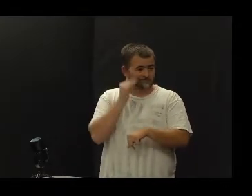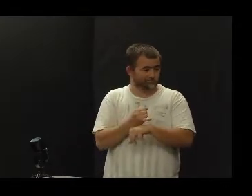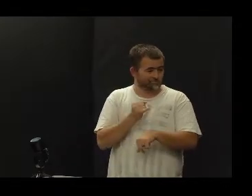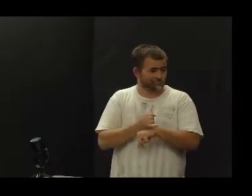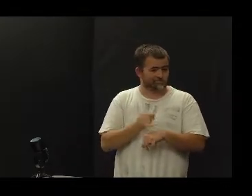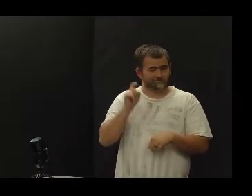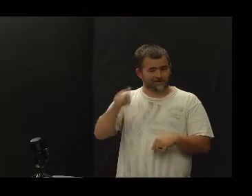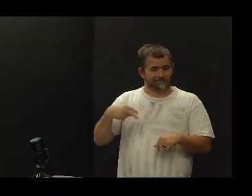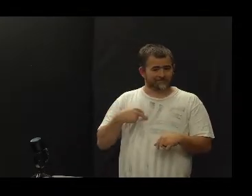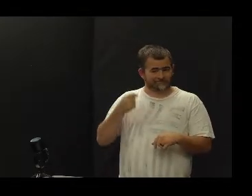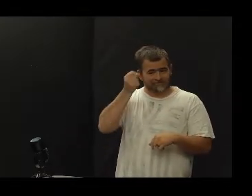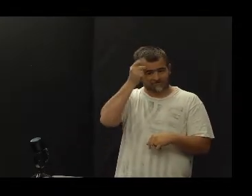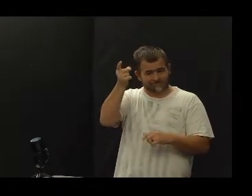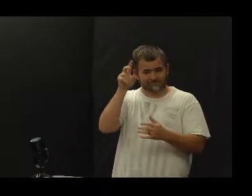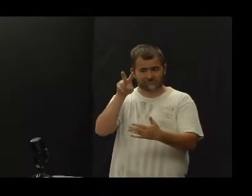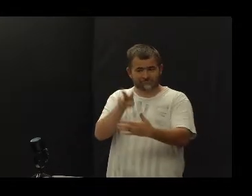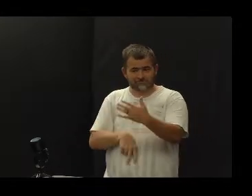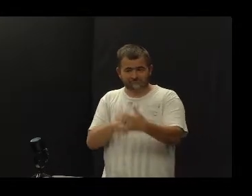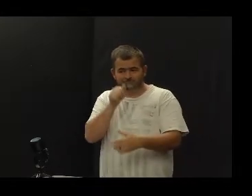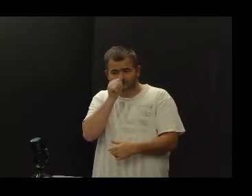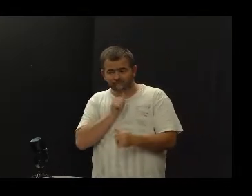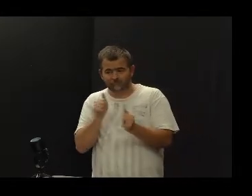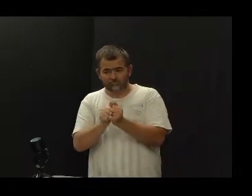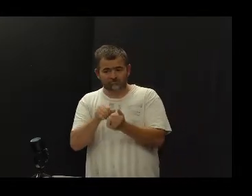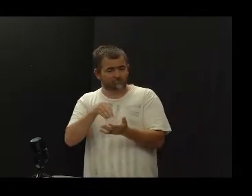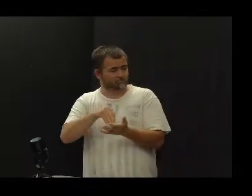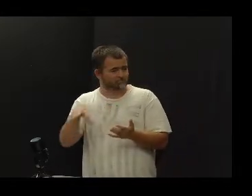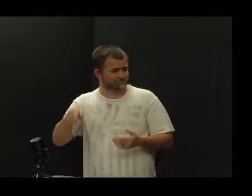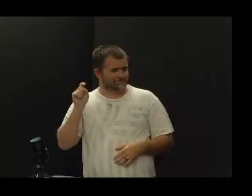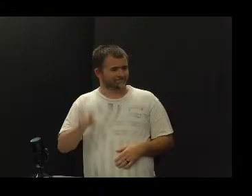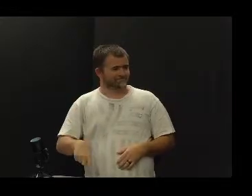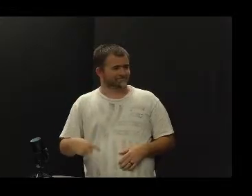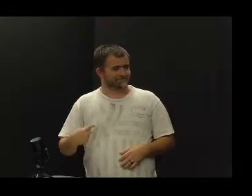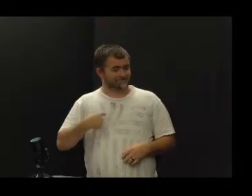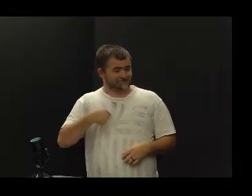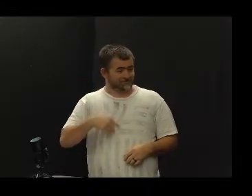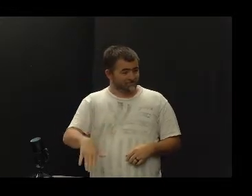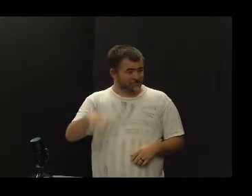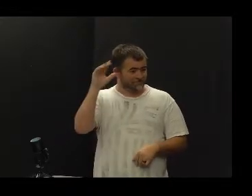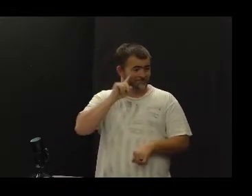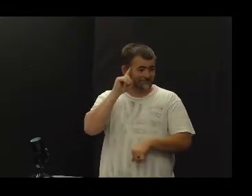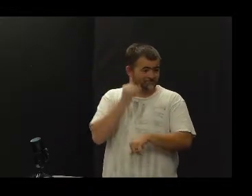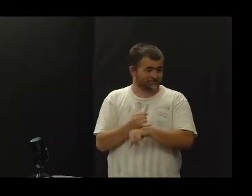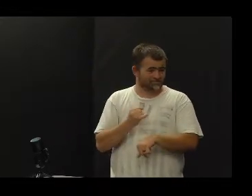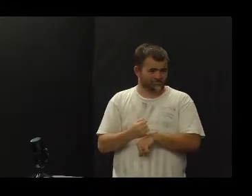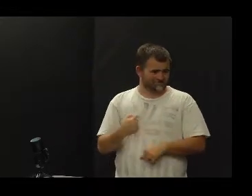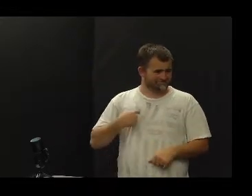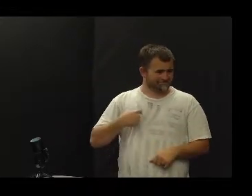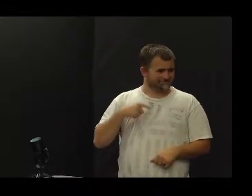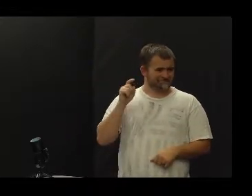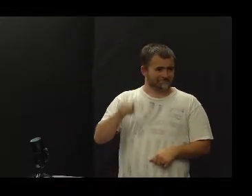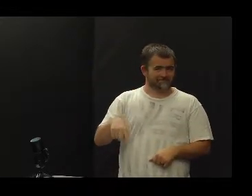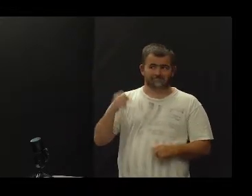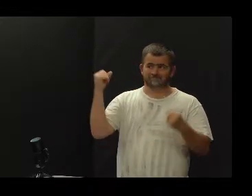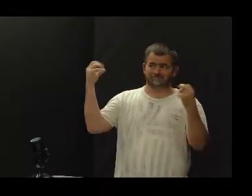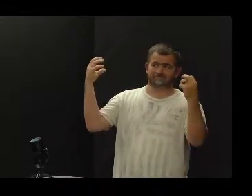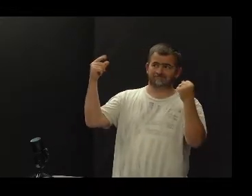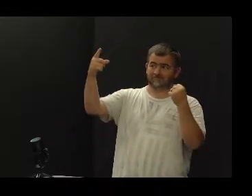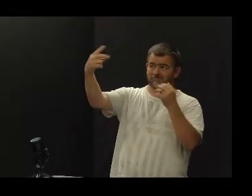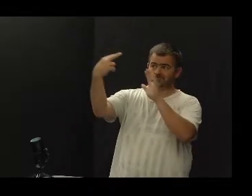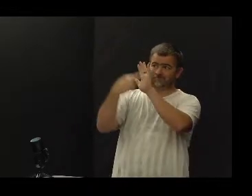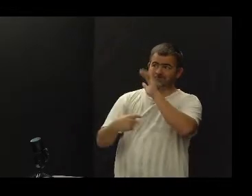students in their class and what they say. And so I'm coming from the view of this is a deaf school,